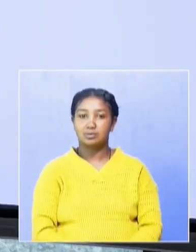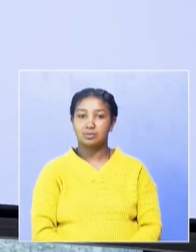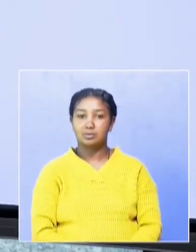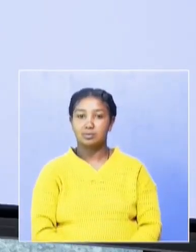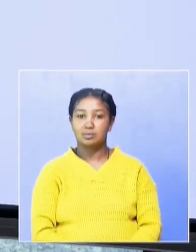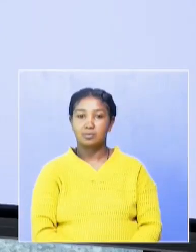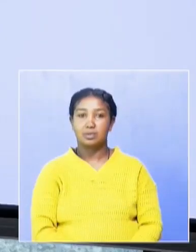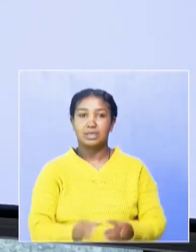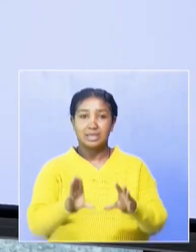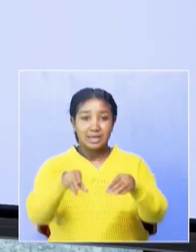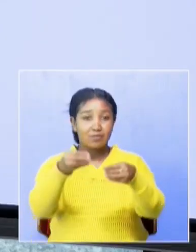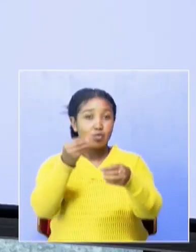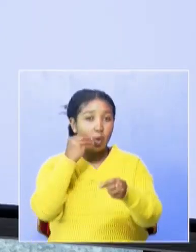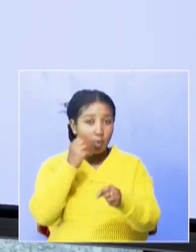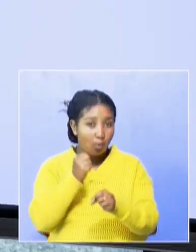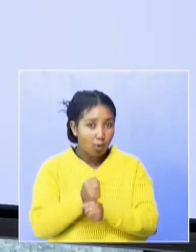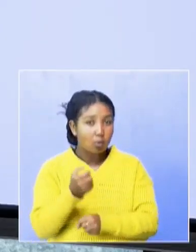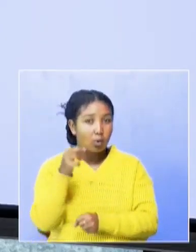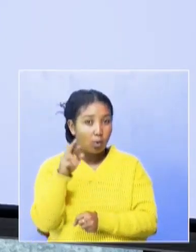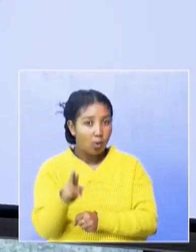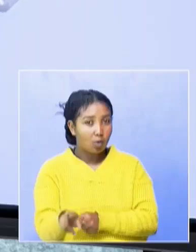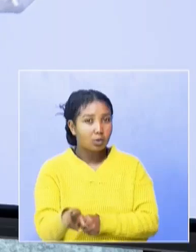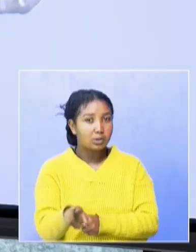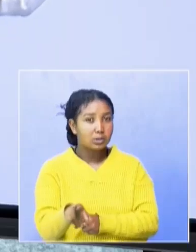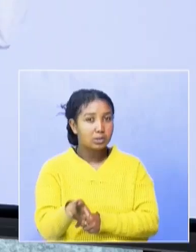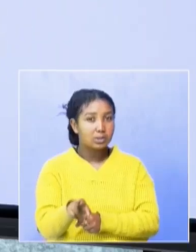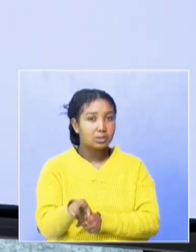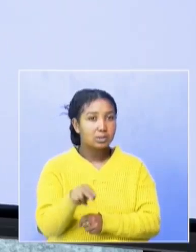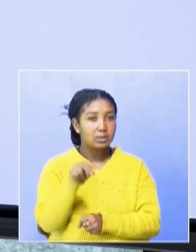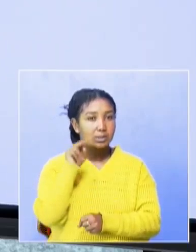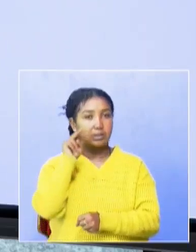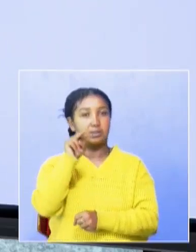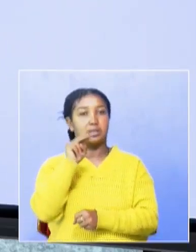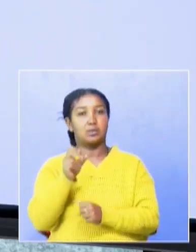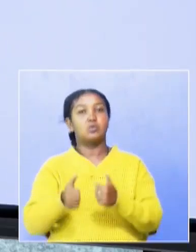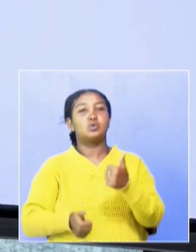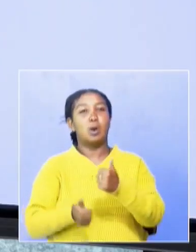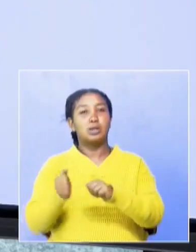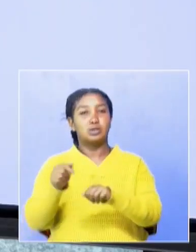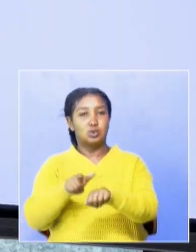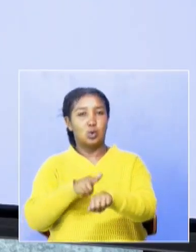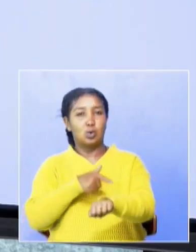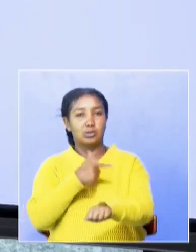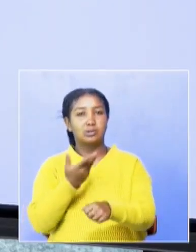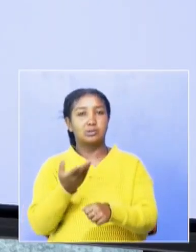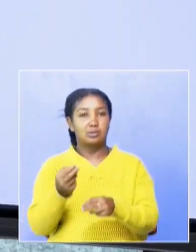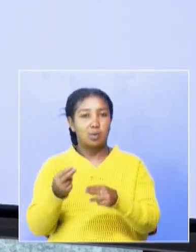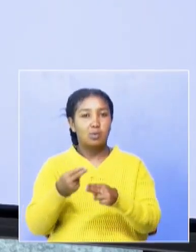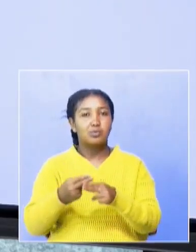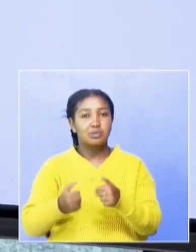Yes? Giving homework or, we're listening to him.